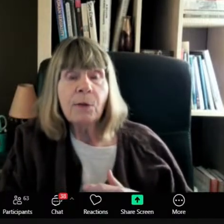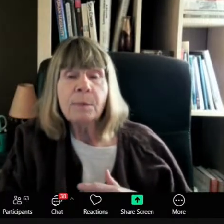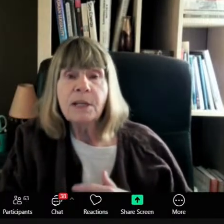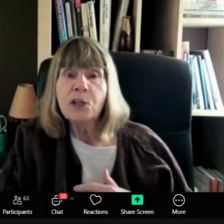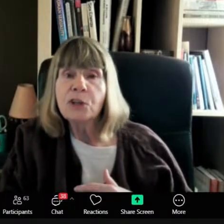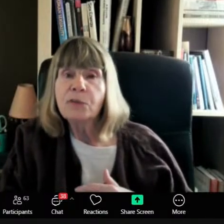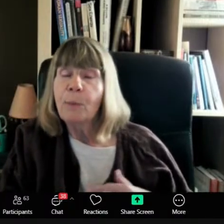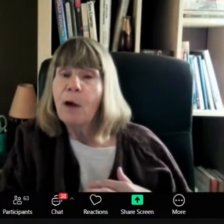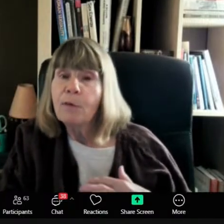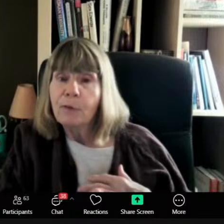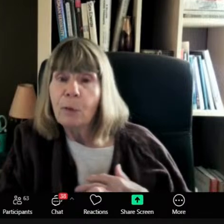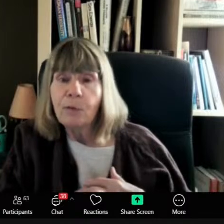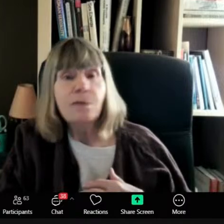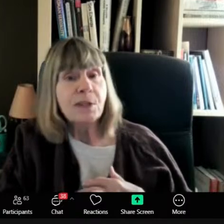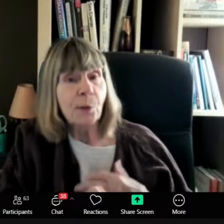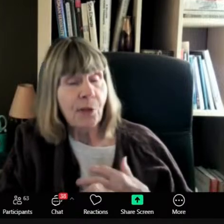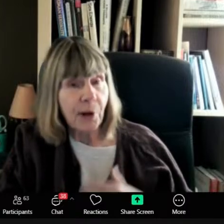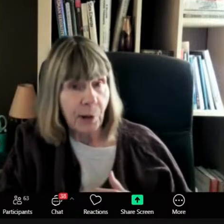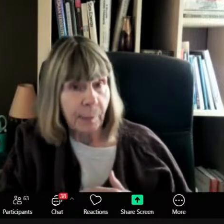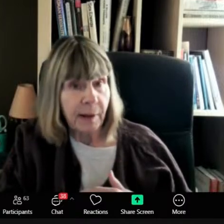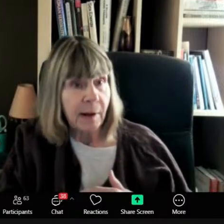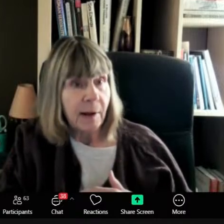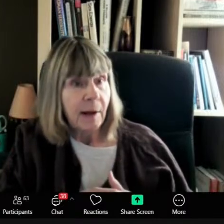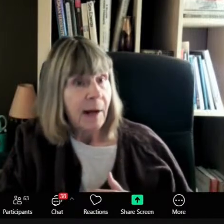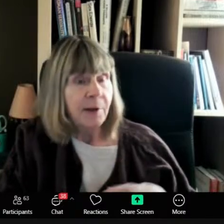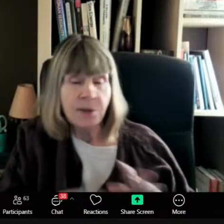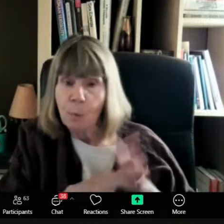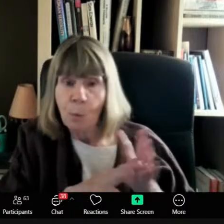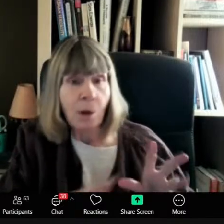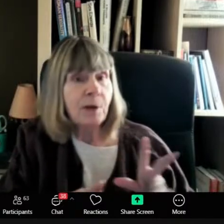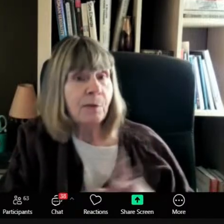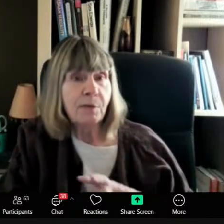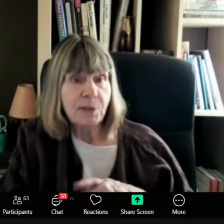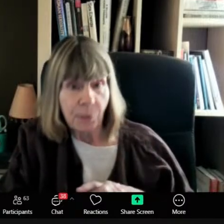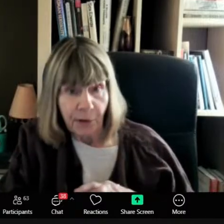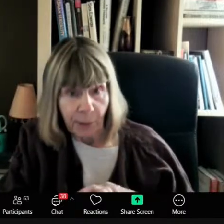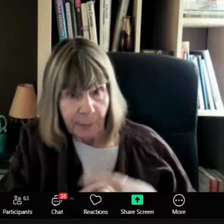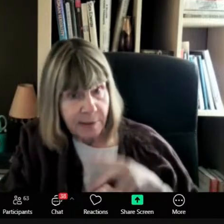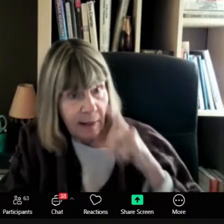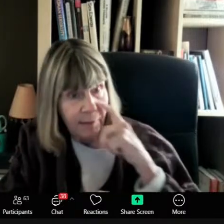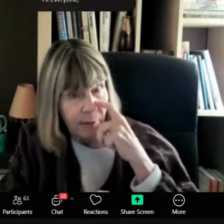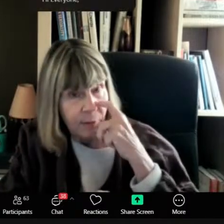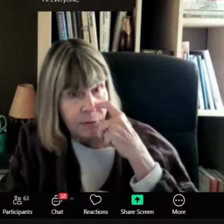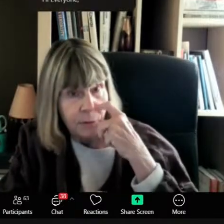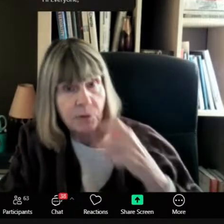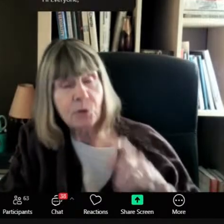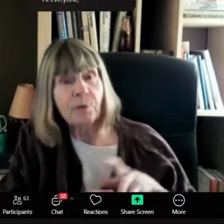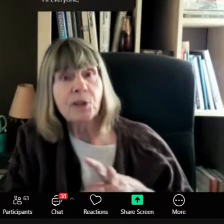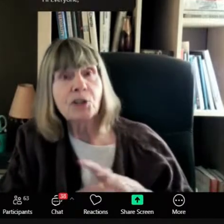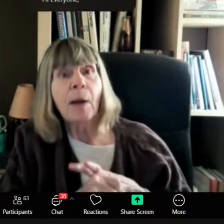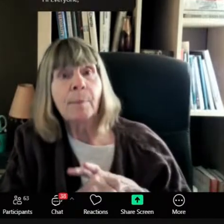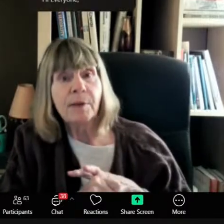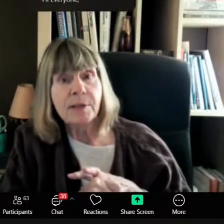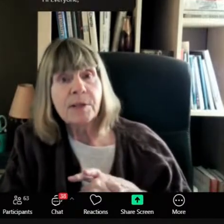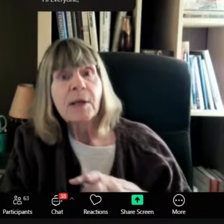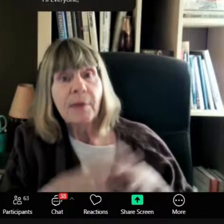often make recommendations for pelvic floor physical therapy. And there's some wonderful physical therapists out there who do a terrific job of this that